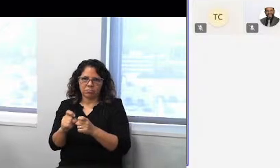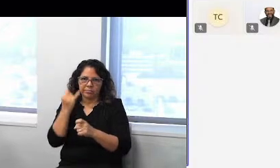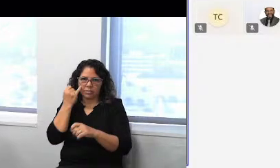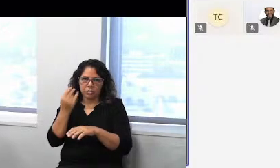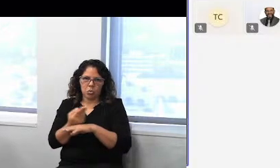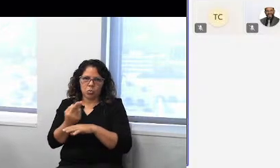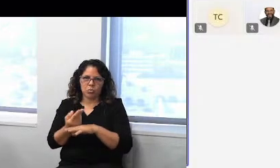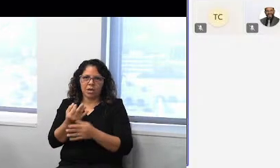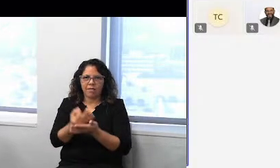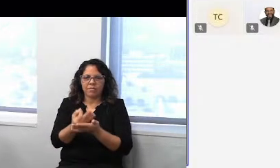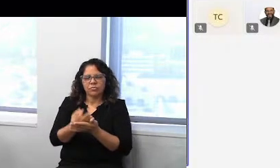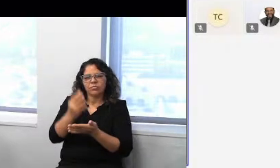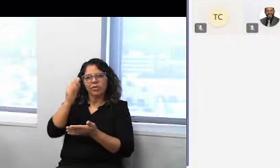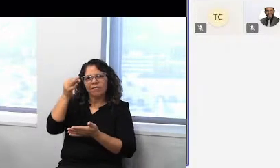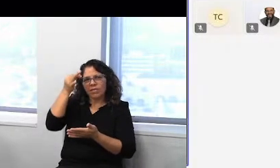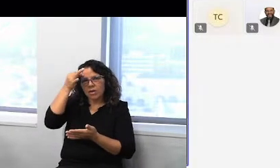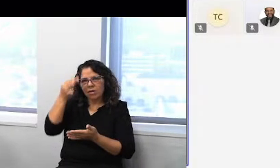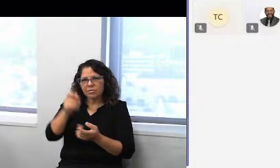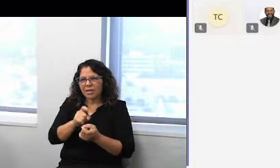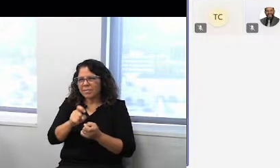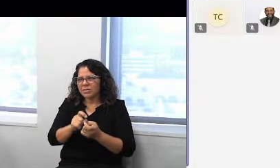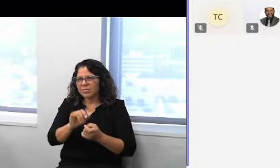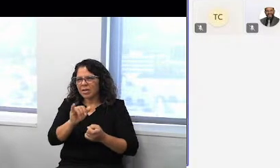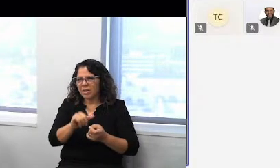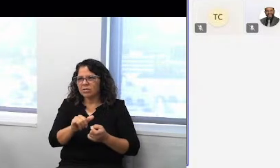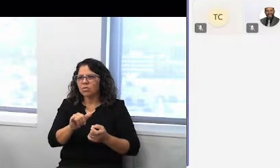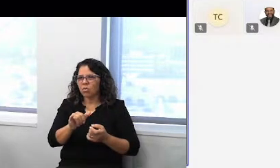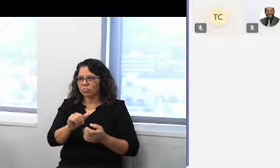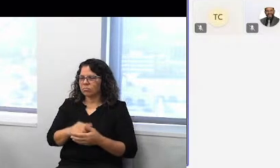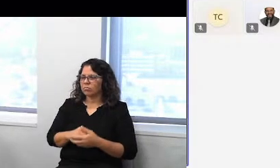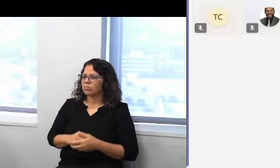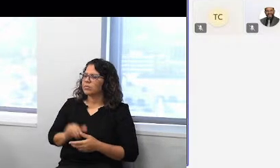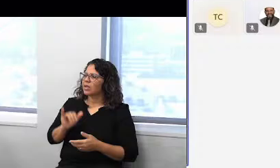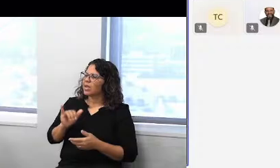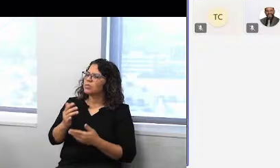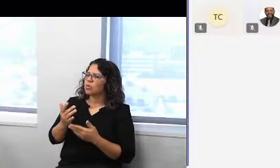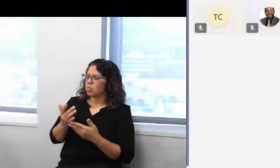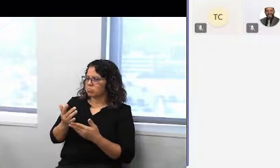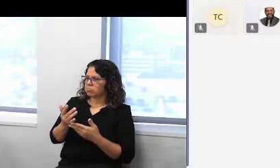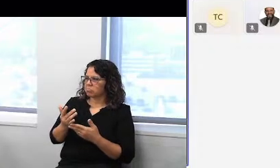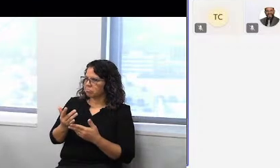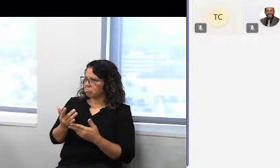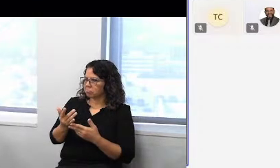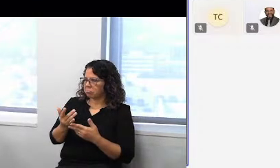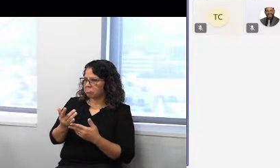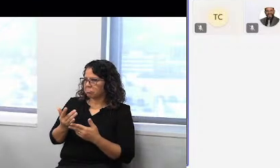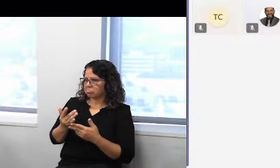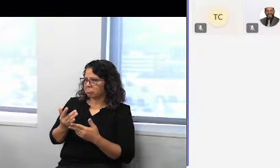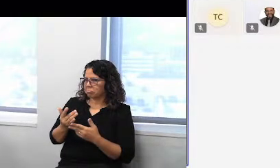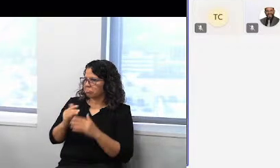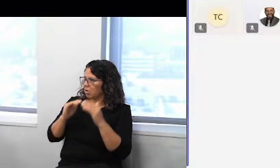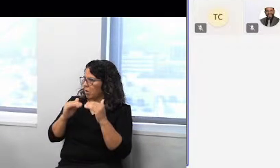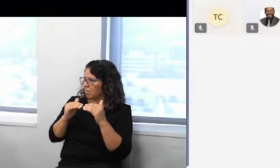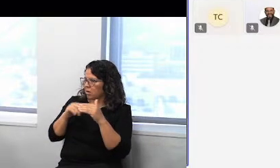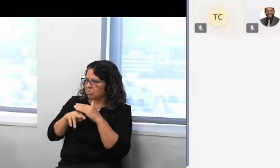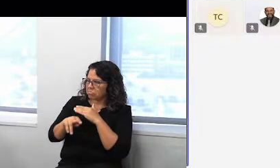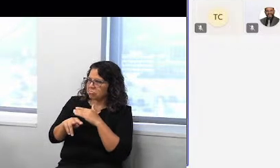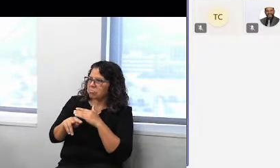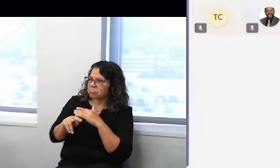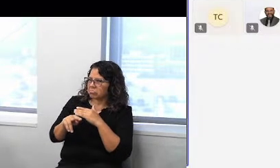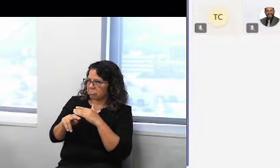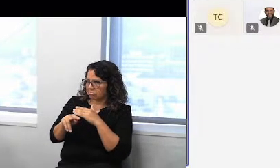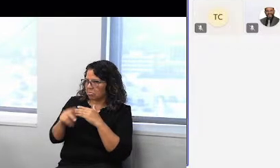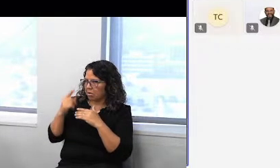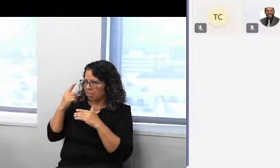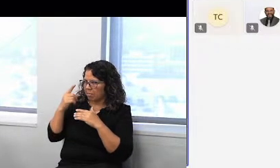that additional capacity reflect specific expectations about the addition of renewable energy to satisfy the 2050 requirement? Do you